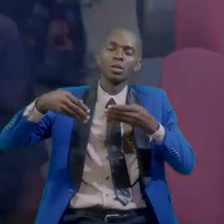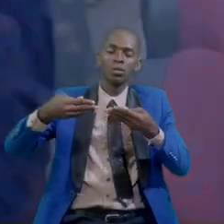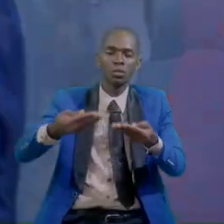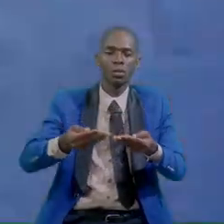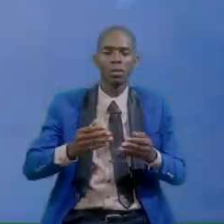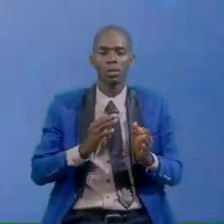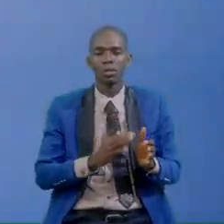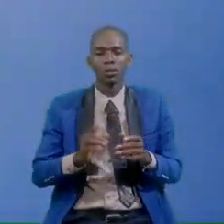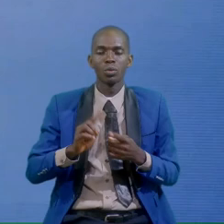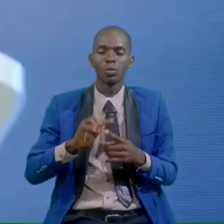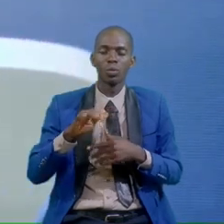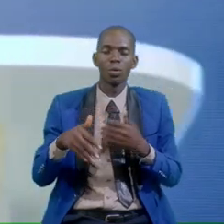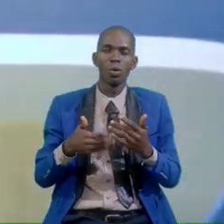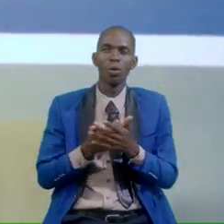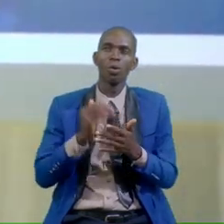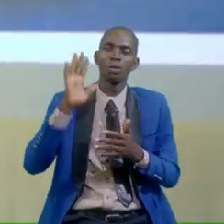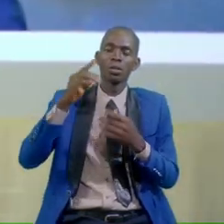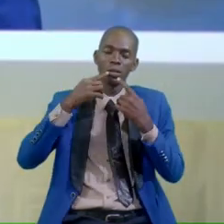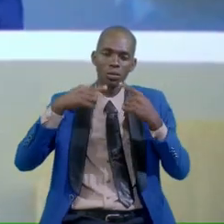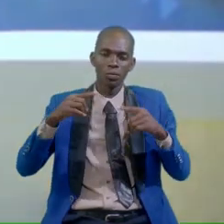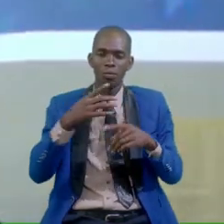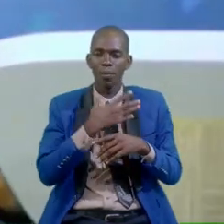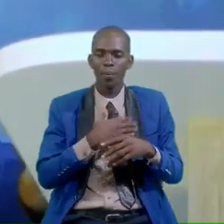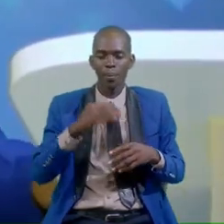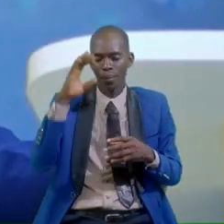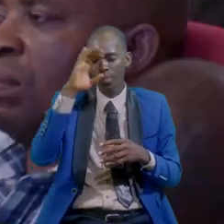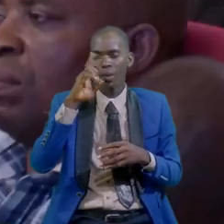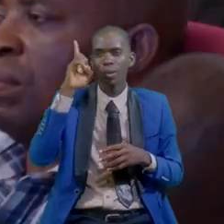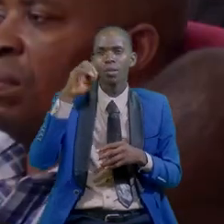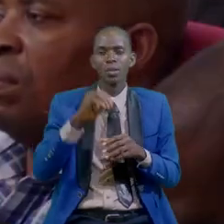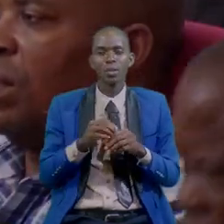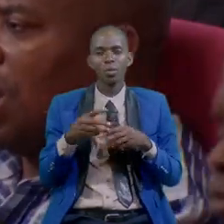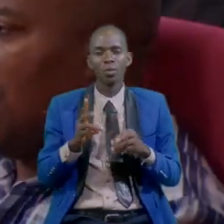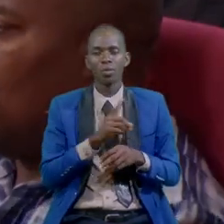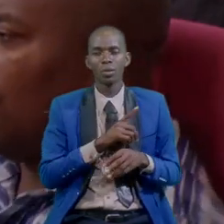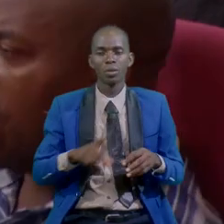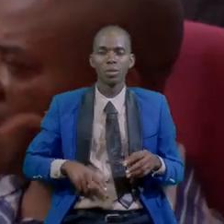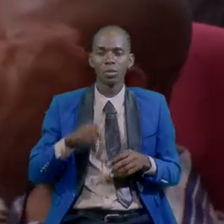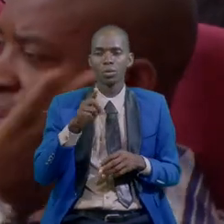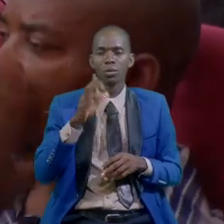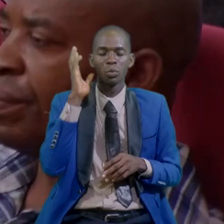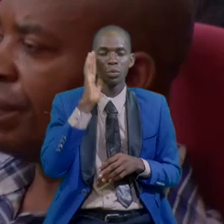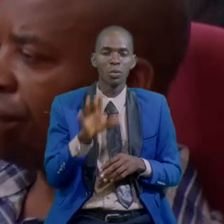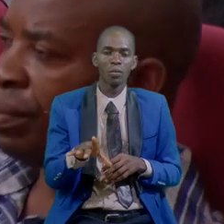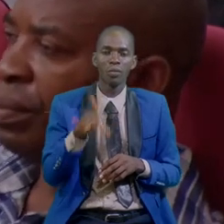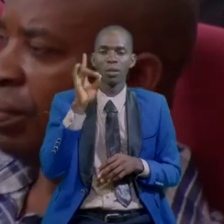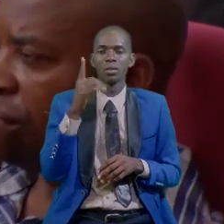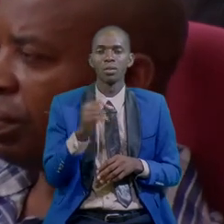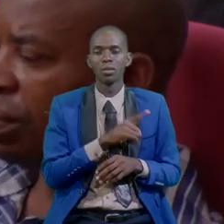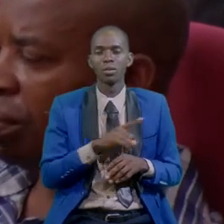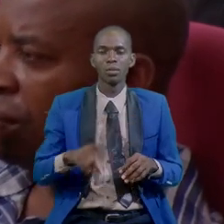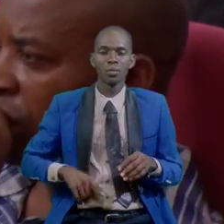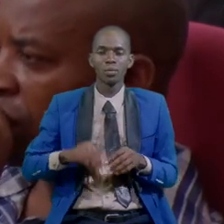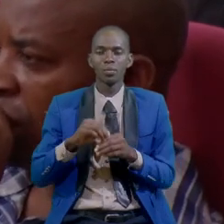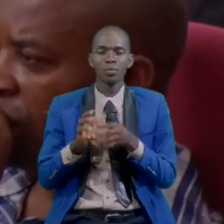declaration, and you seek him in the way of the Lord, you will find the Lord. And everything God